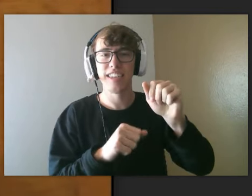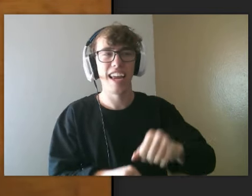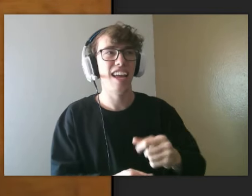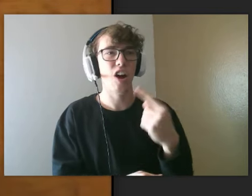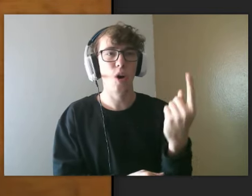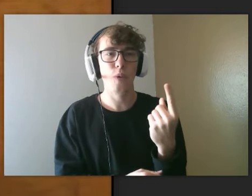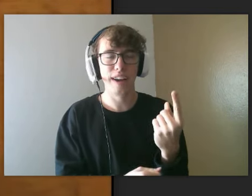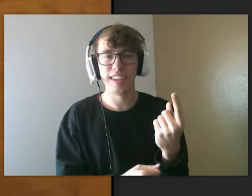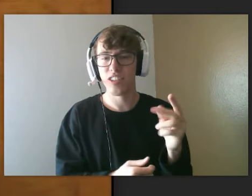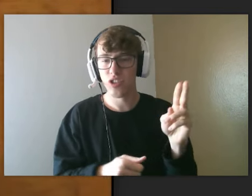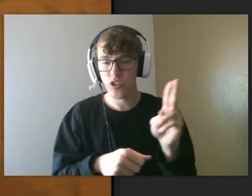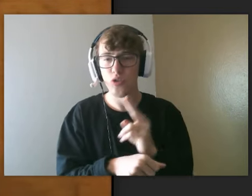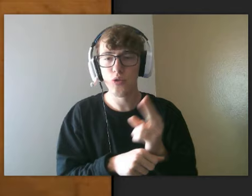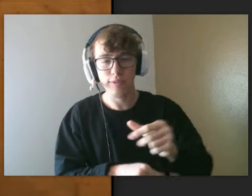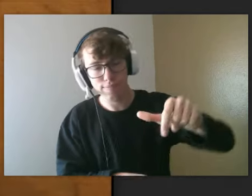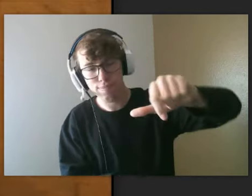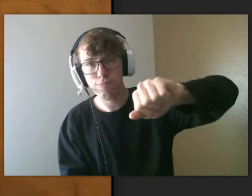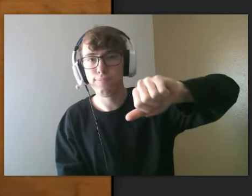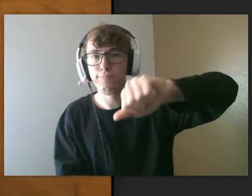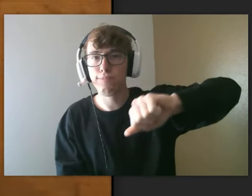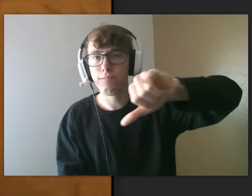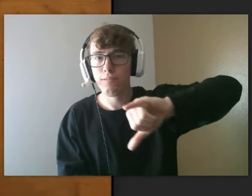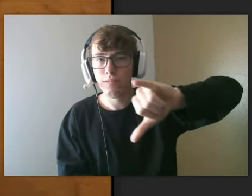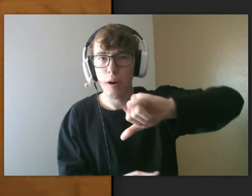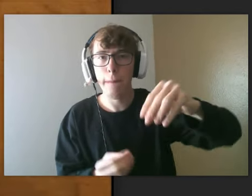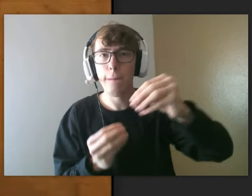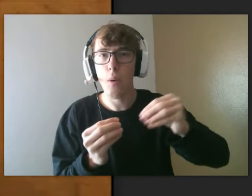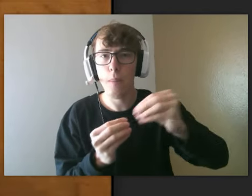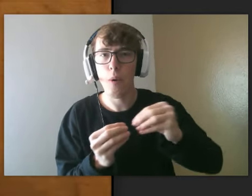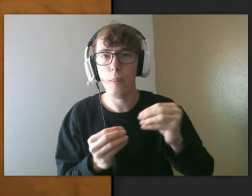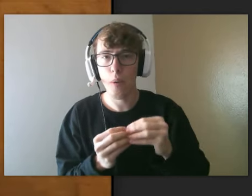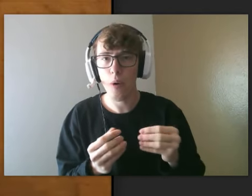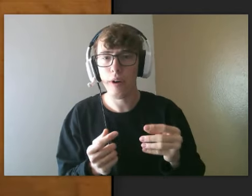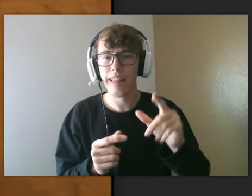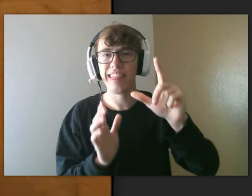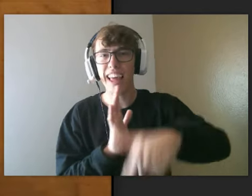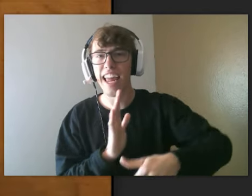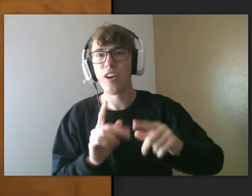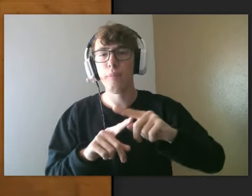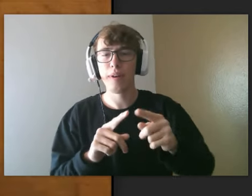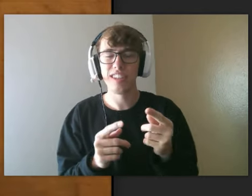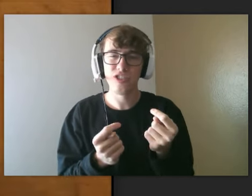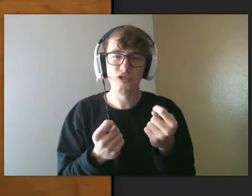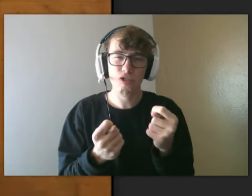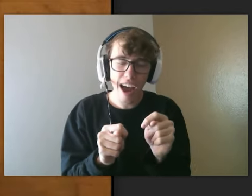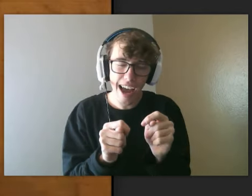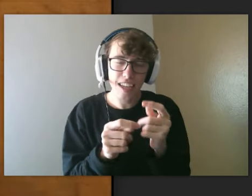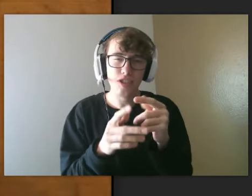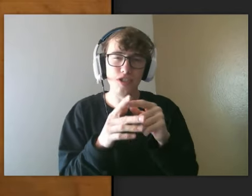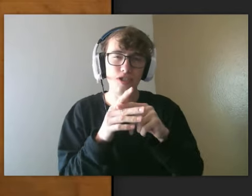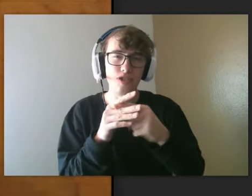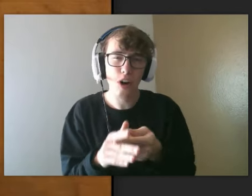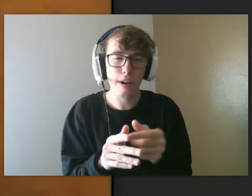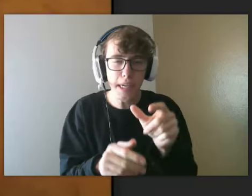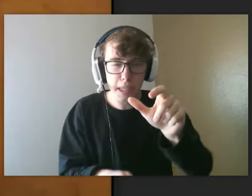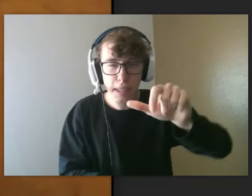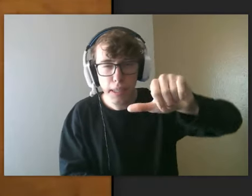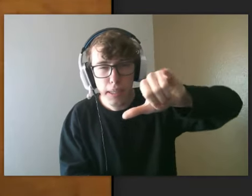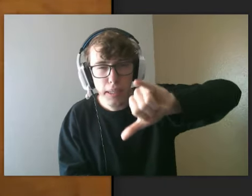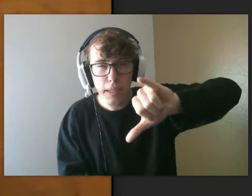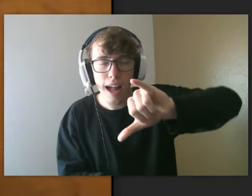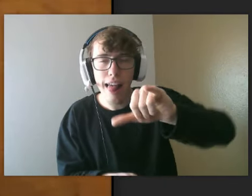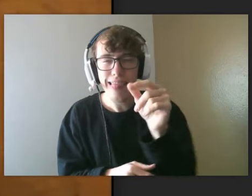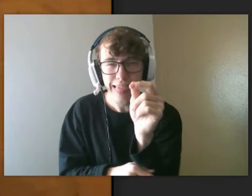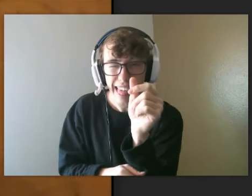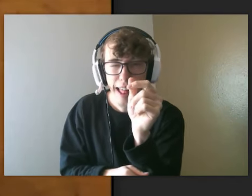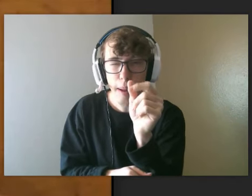you need some. The idea is to only put on there what you think that you're going to need. And just like an all-you-can-eat buffet,